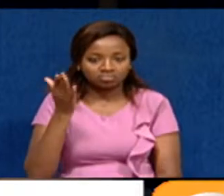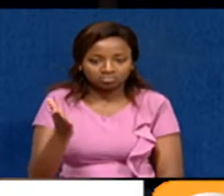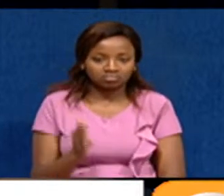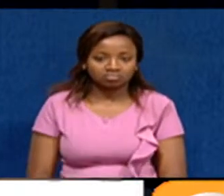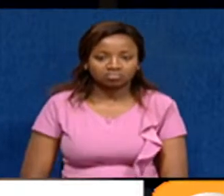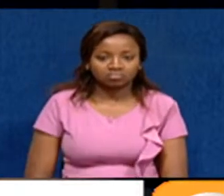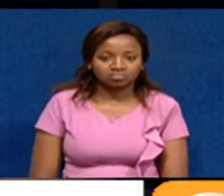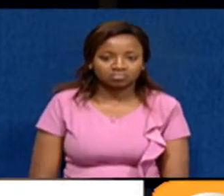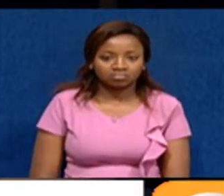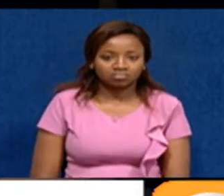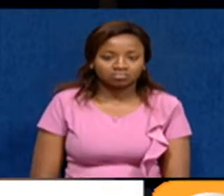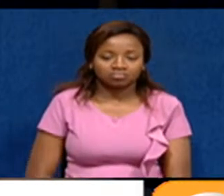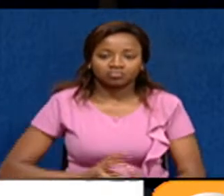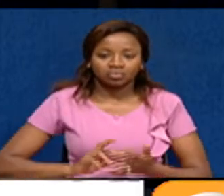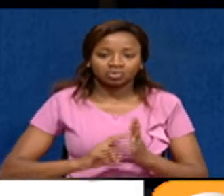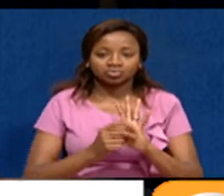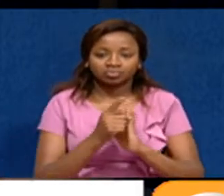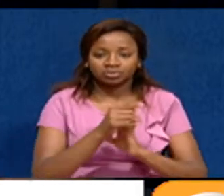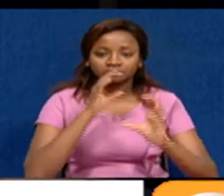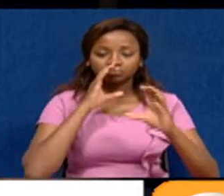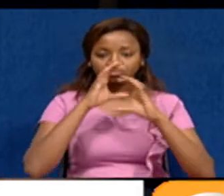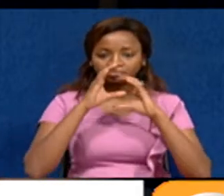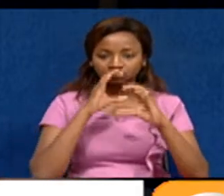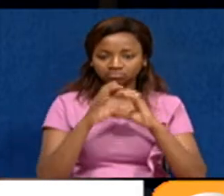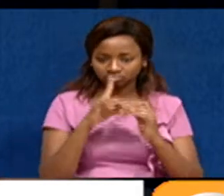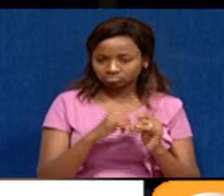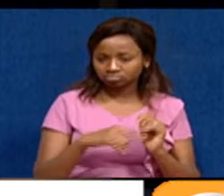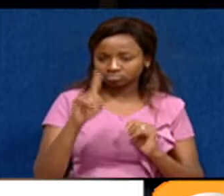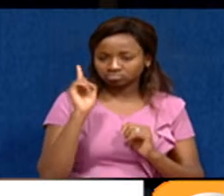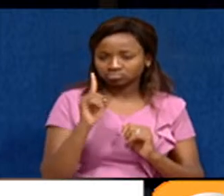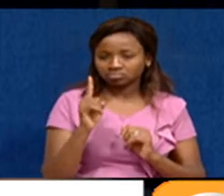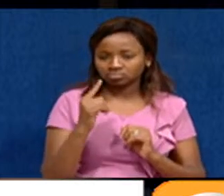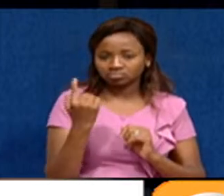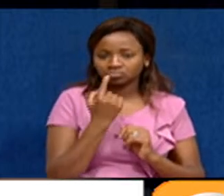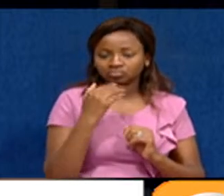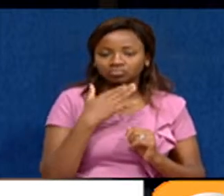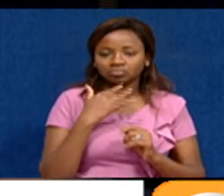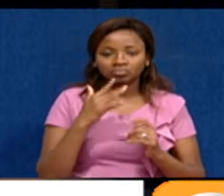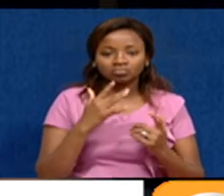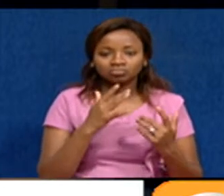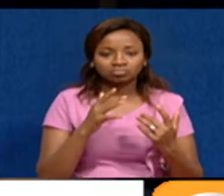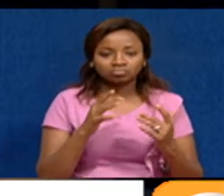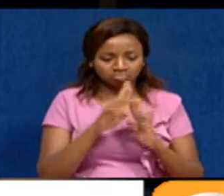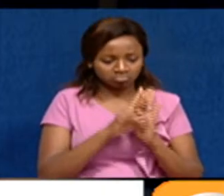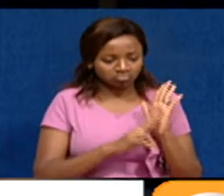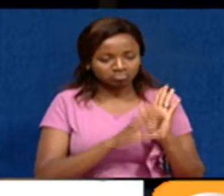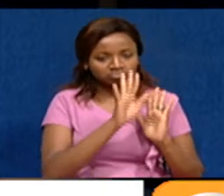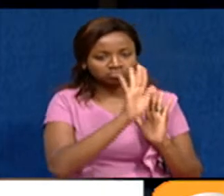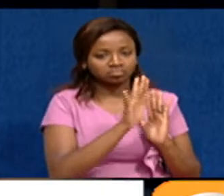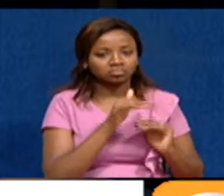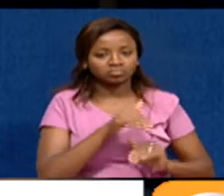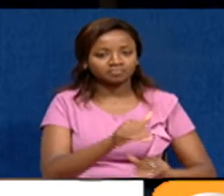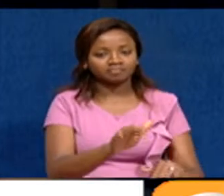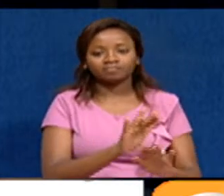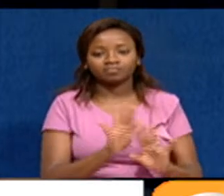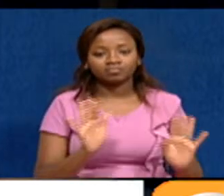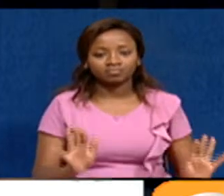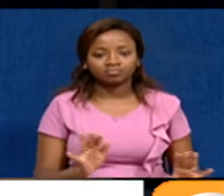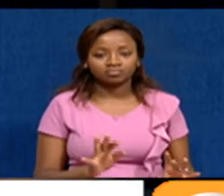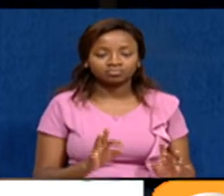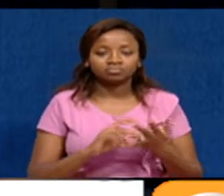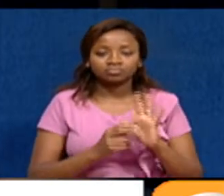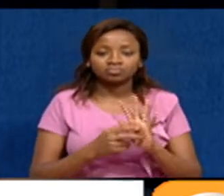So they did write to confirm as a routine dictated by the regulations. And therefore, I am